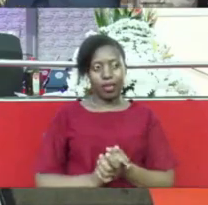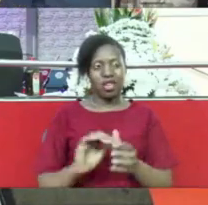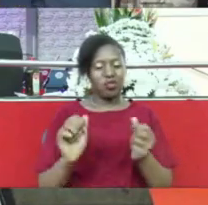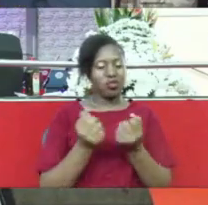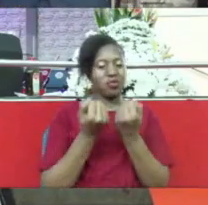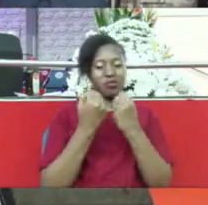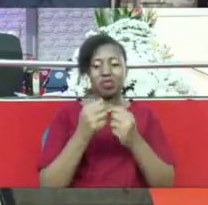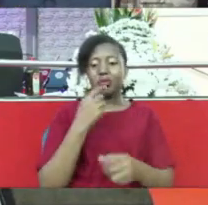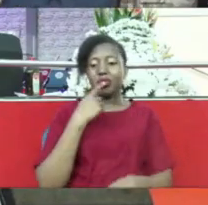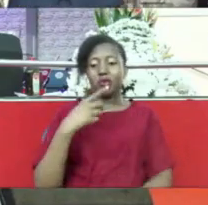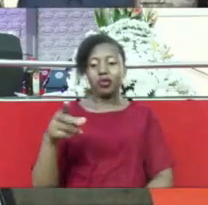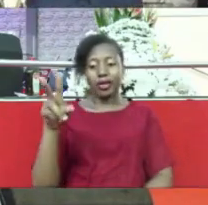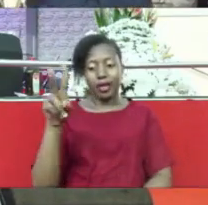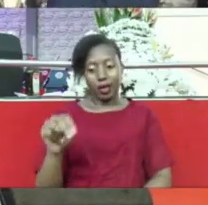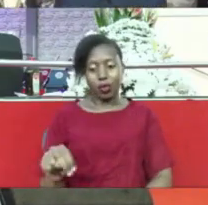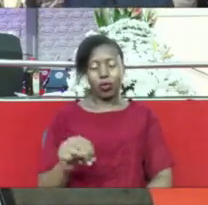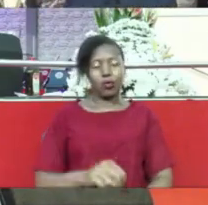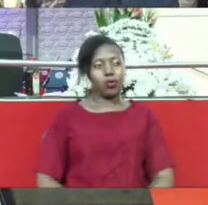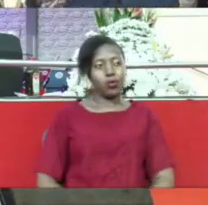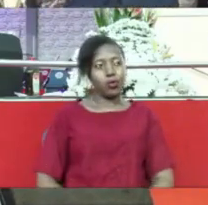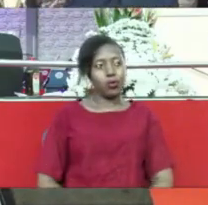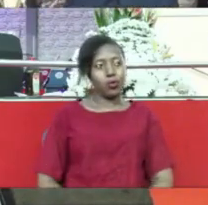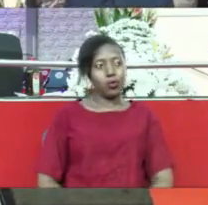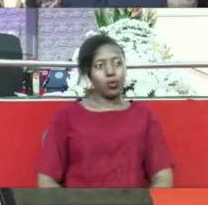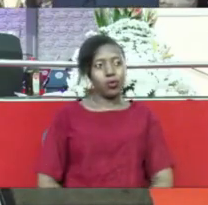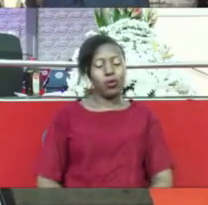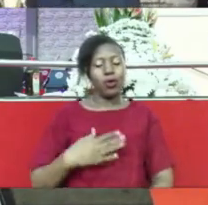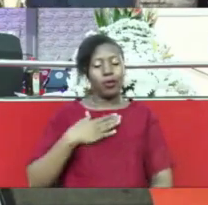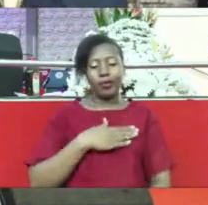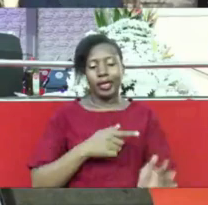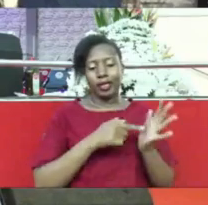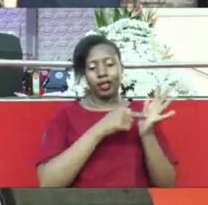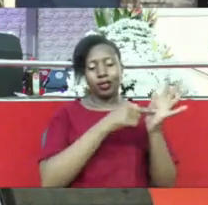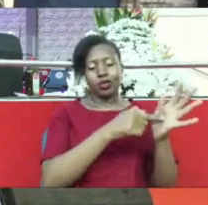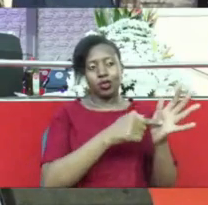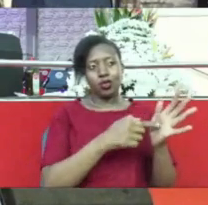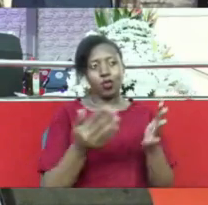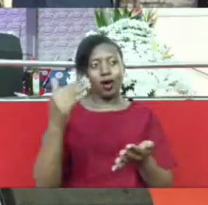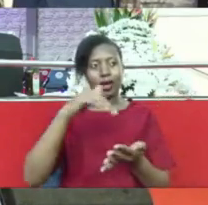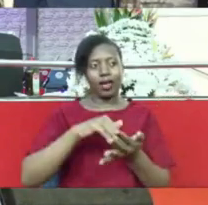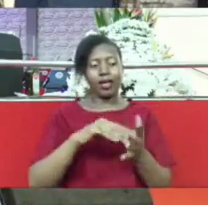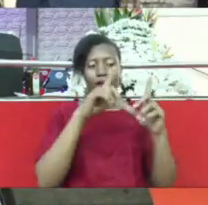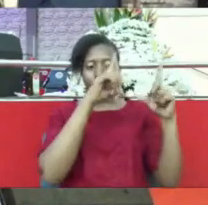no. Hangesema hapana. Can you please show us that picture again of the worm? Tuonyeshe